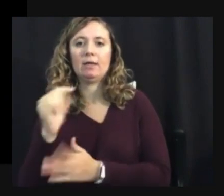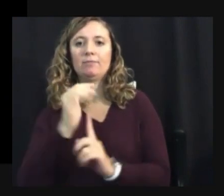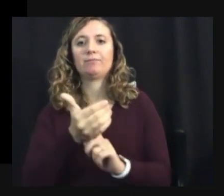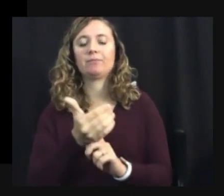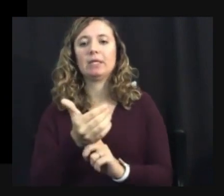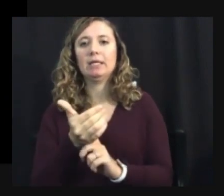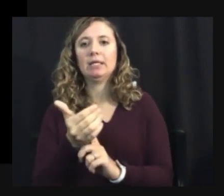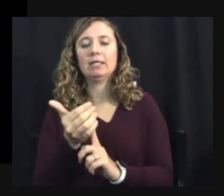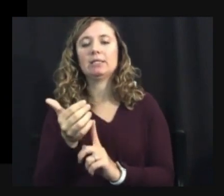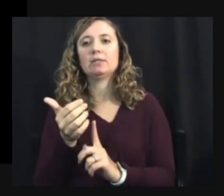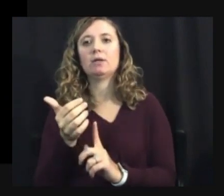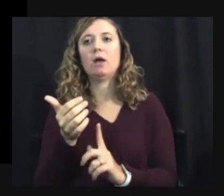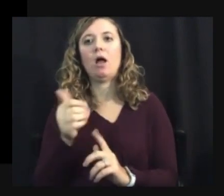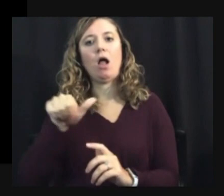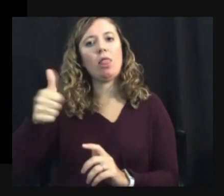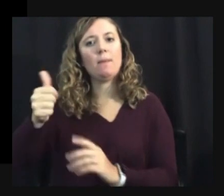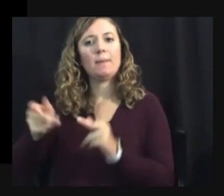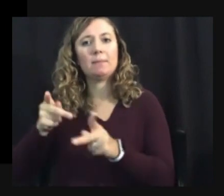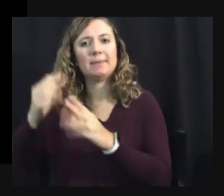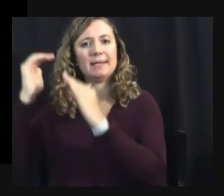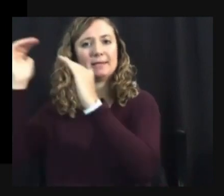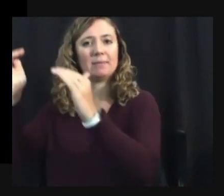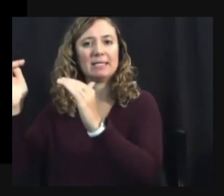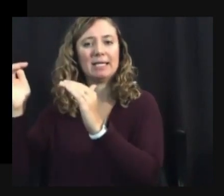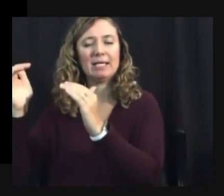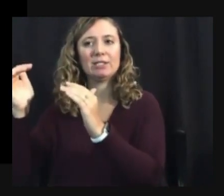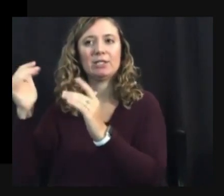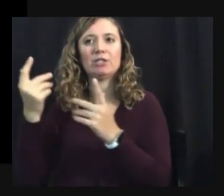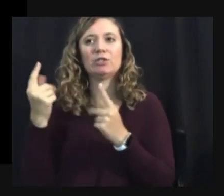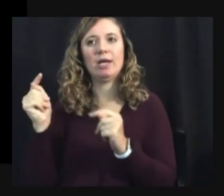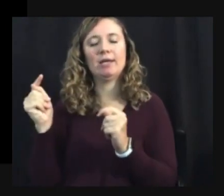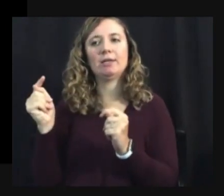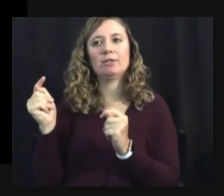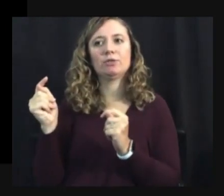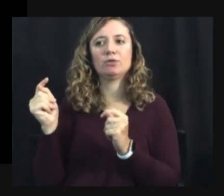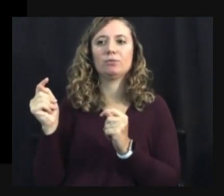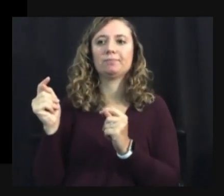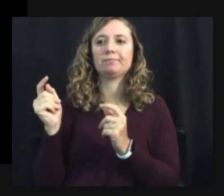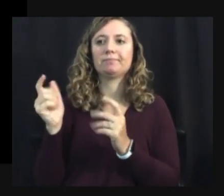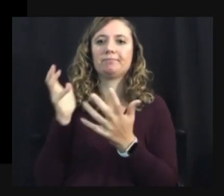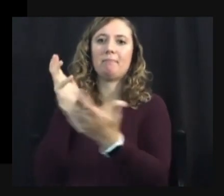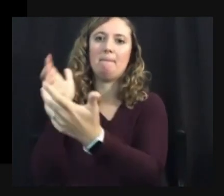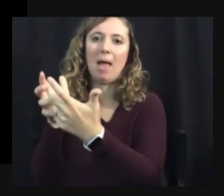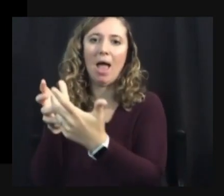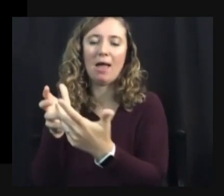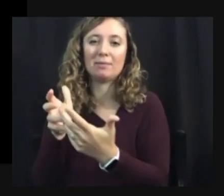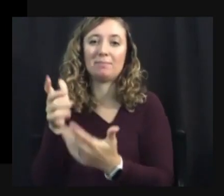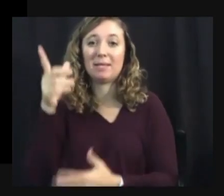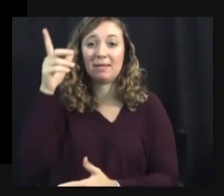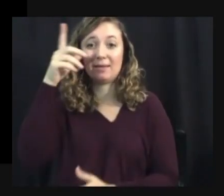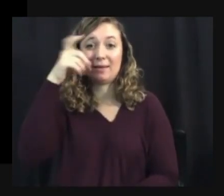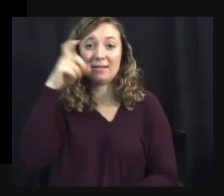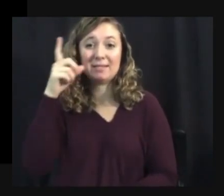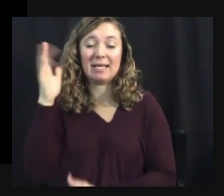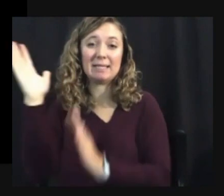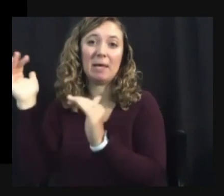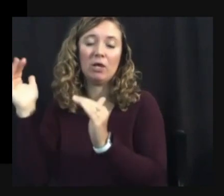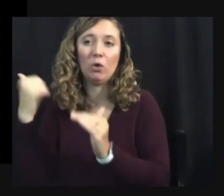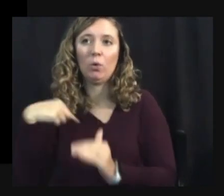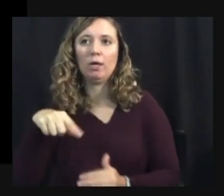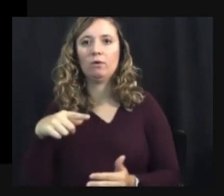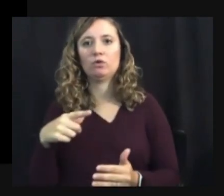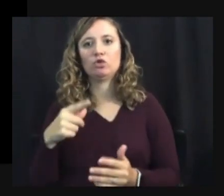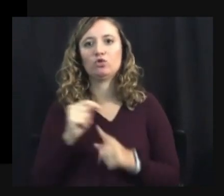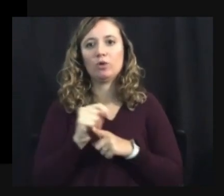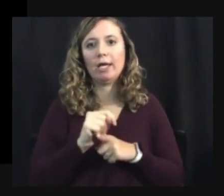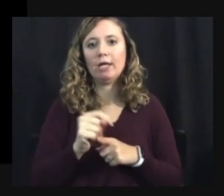expectations in different ways because we know that is expected. Maybe we have been trained or groomed to behave